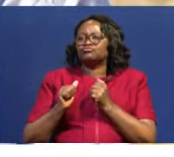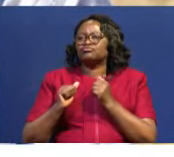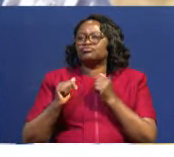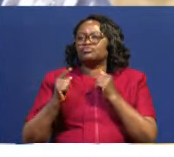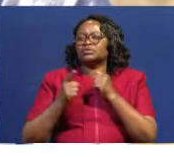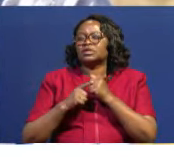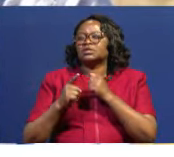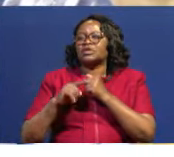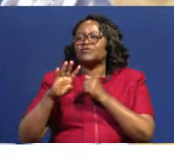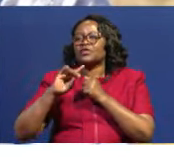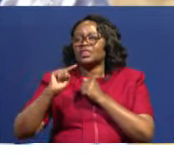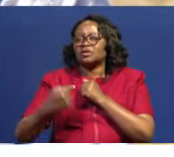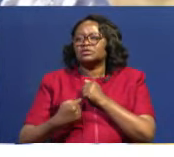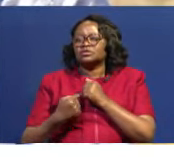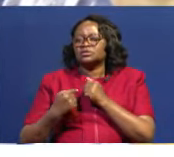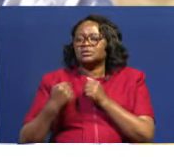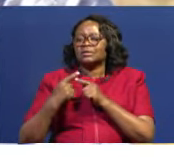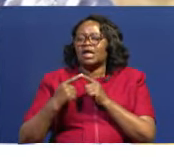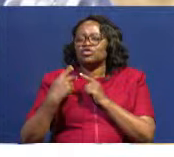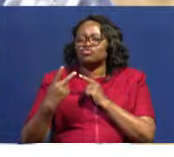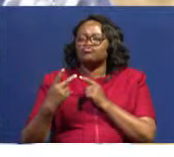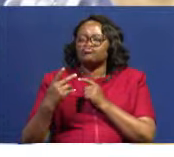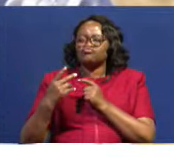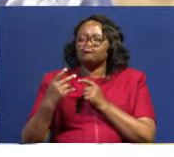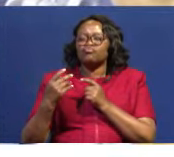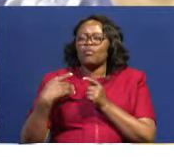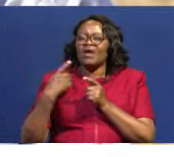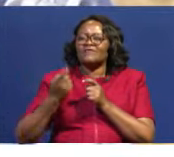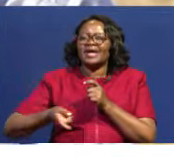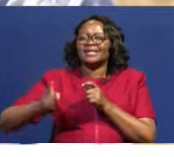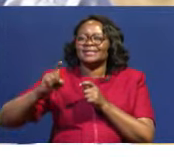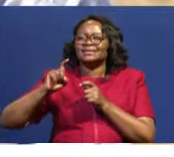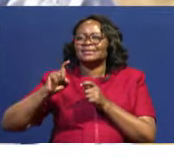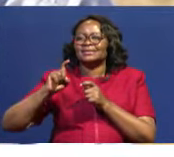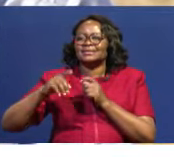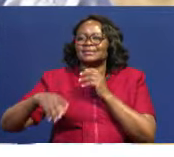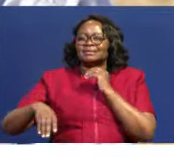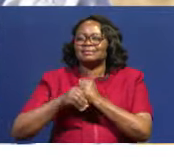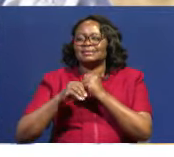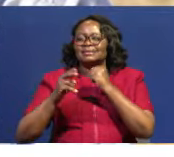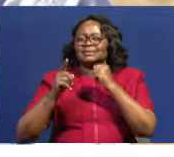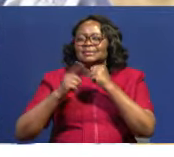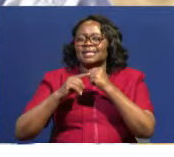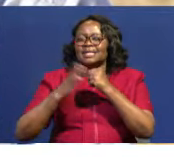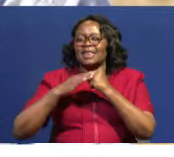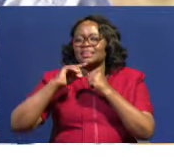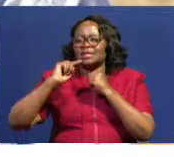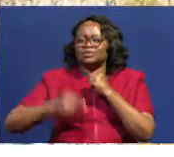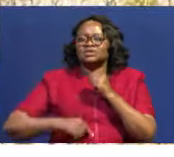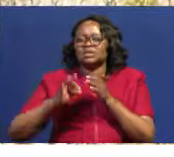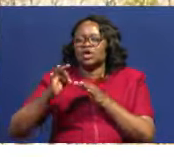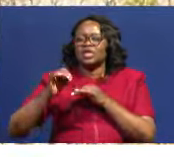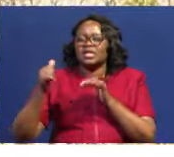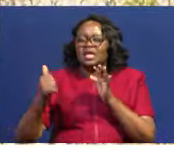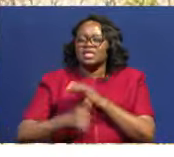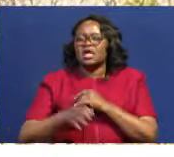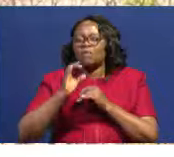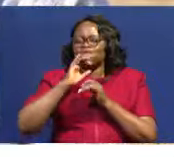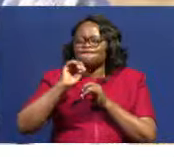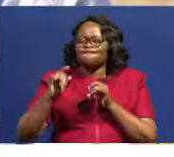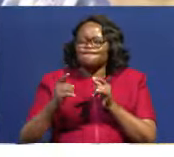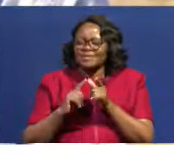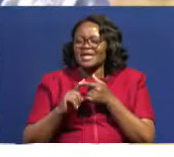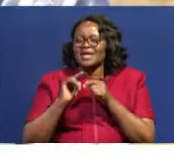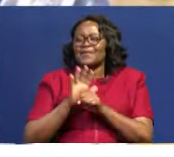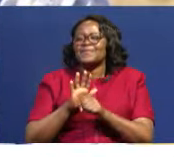664,000. Mm-hmm. To date, 2 years down the line, we've been able to add an additional 69,000 acres under irrigation, and also more, and most of